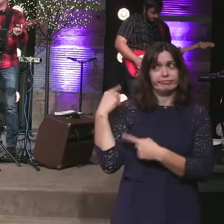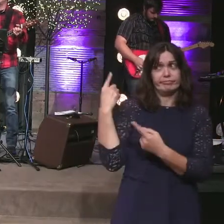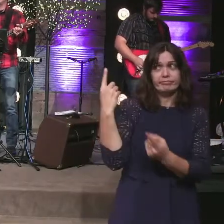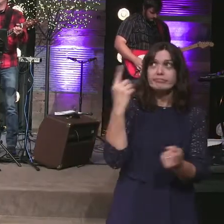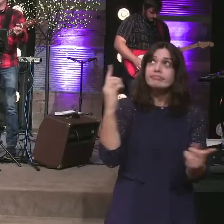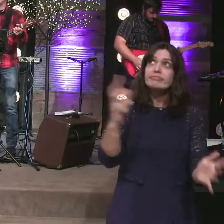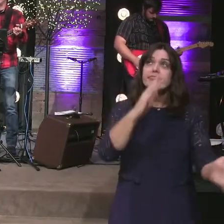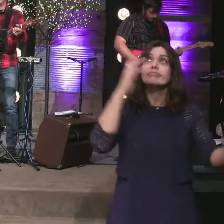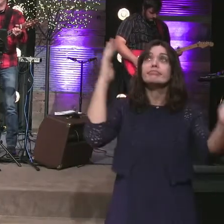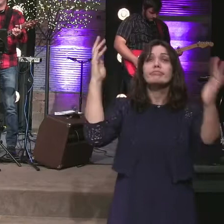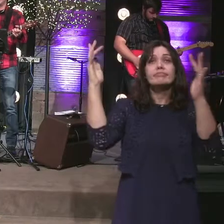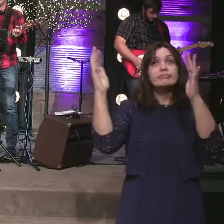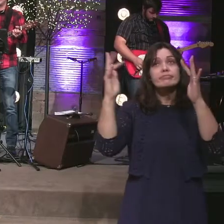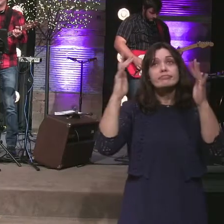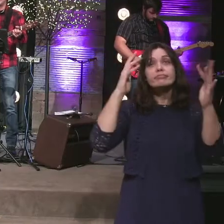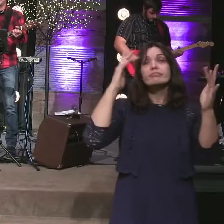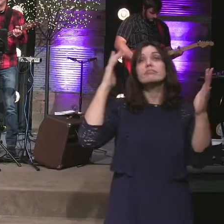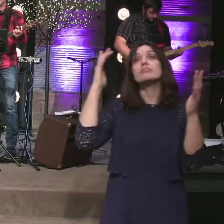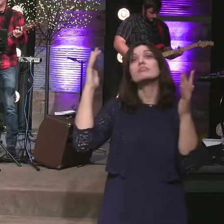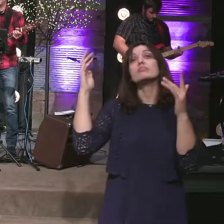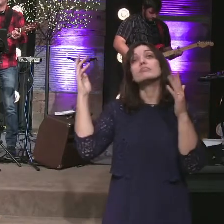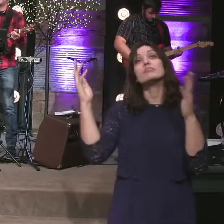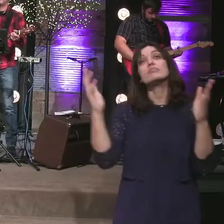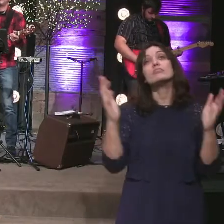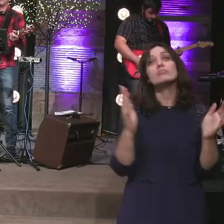could ever bring.